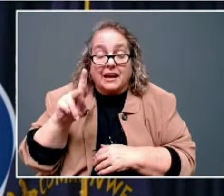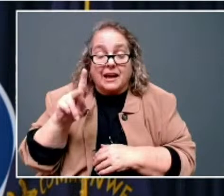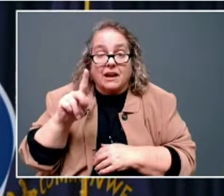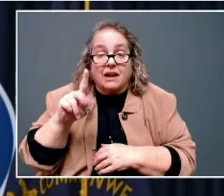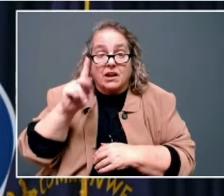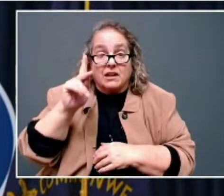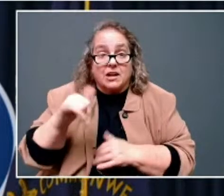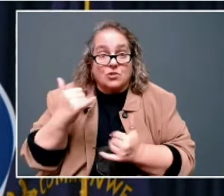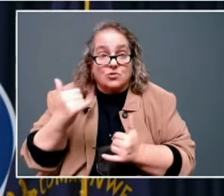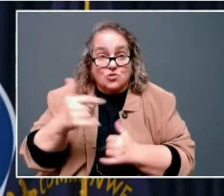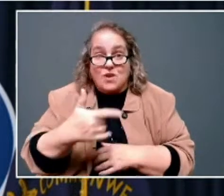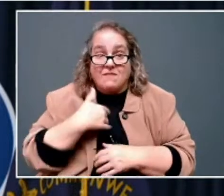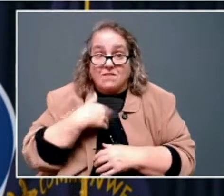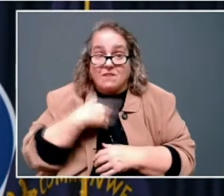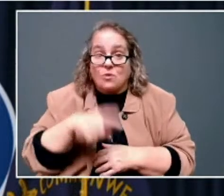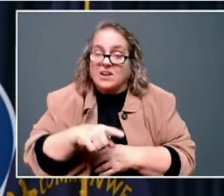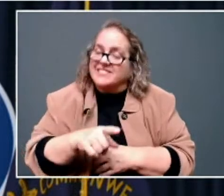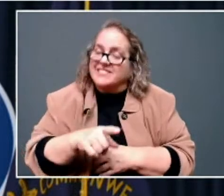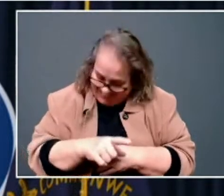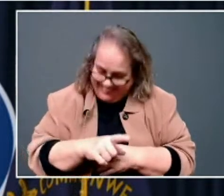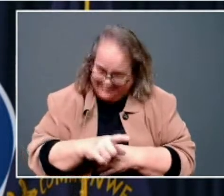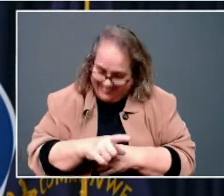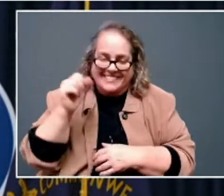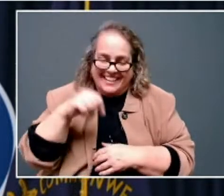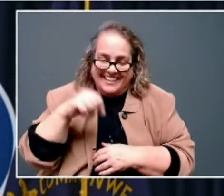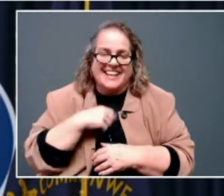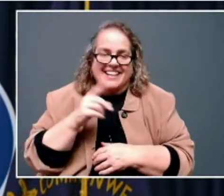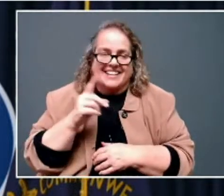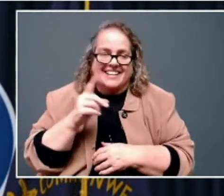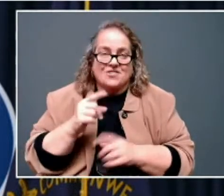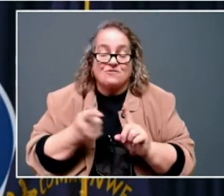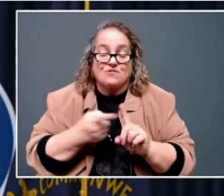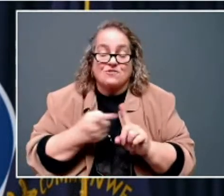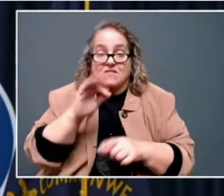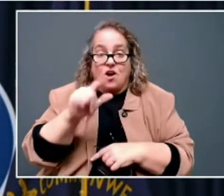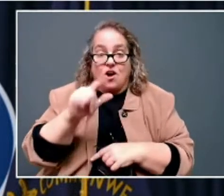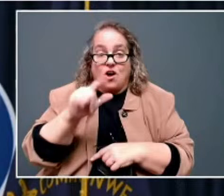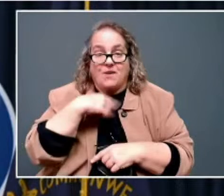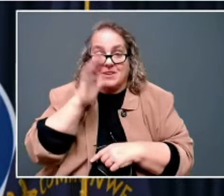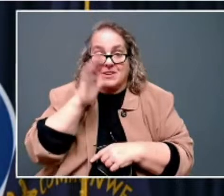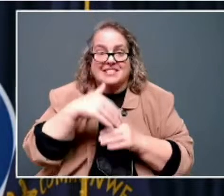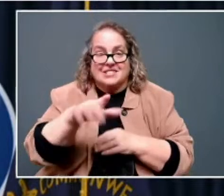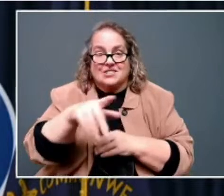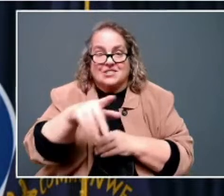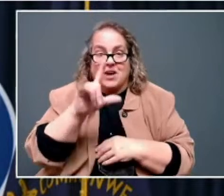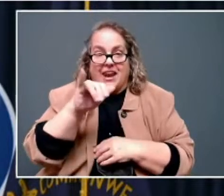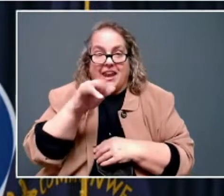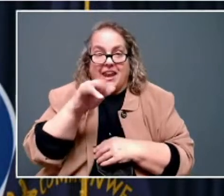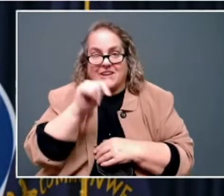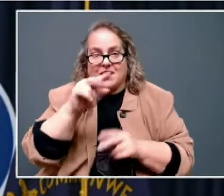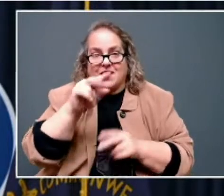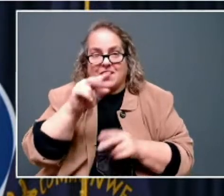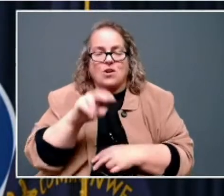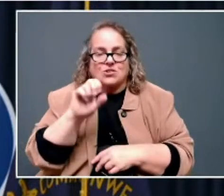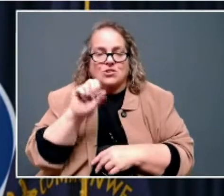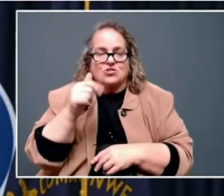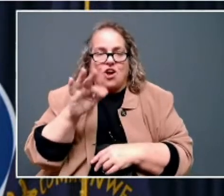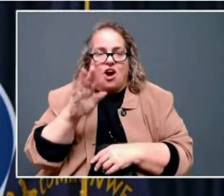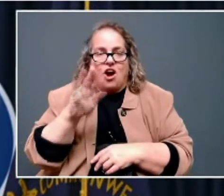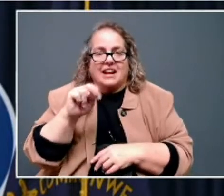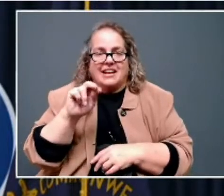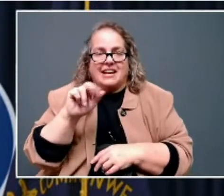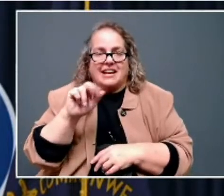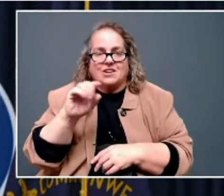You better believe it. On first off, I can send you a link so you can watch Sharknado 4 if you like. There you go. The